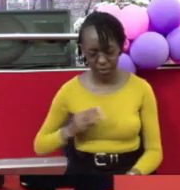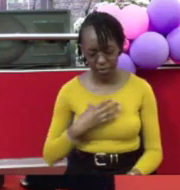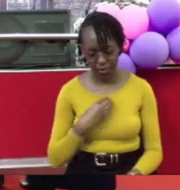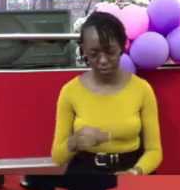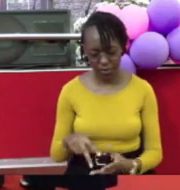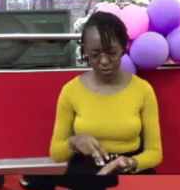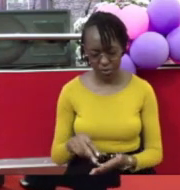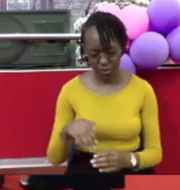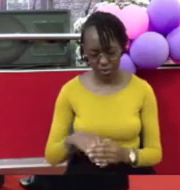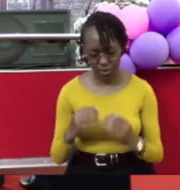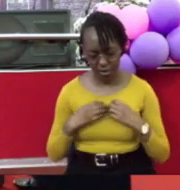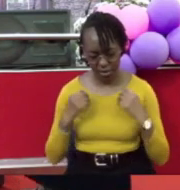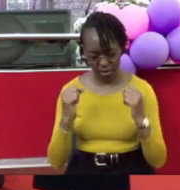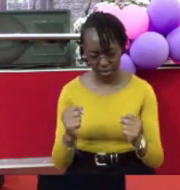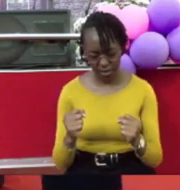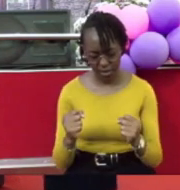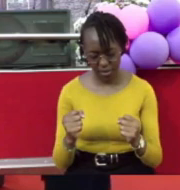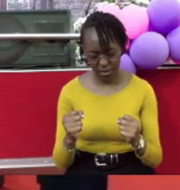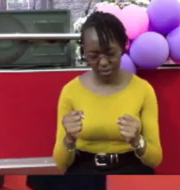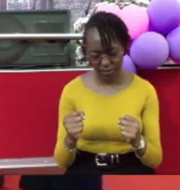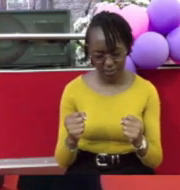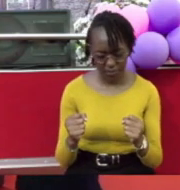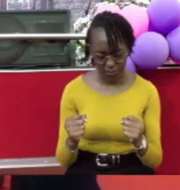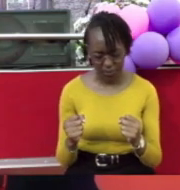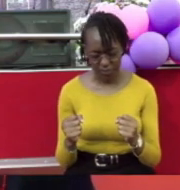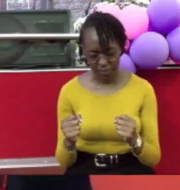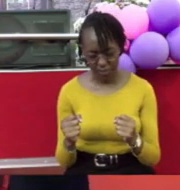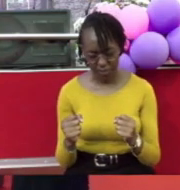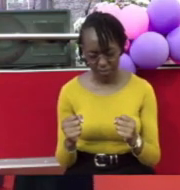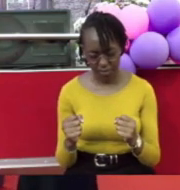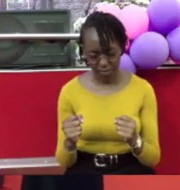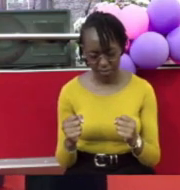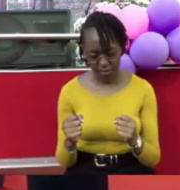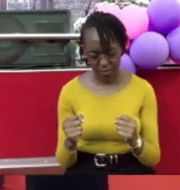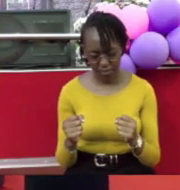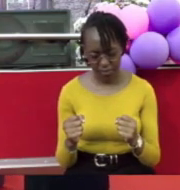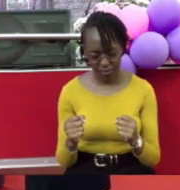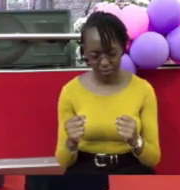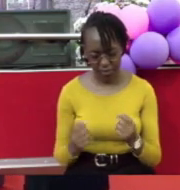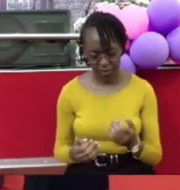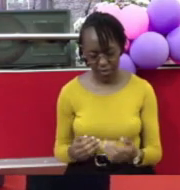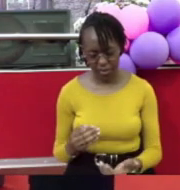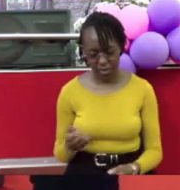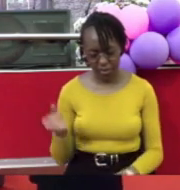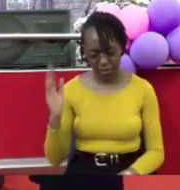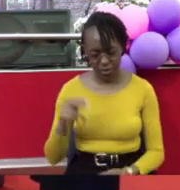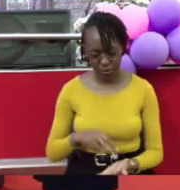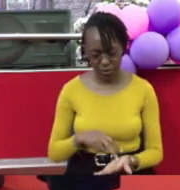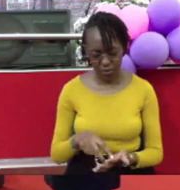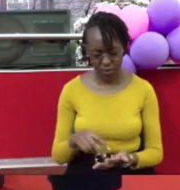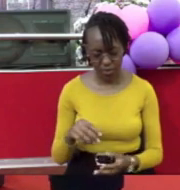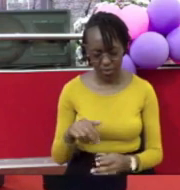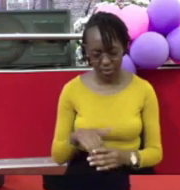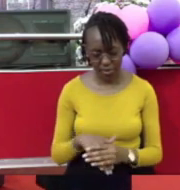uponyaji. For by the stripes of Jesus we were healed. Kwa sababu kwa kupitia mapigo ya Yesu tulipona. May we walk in abundance. Tutembee kwa